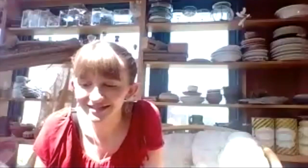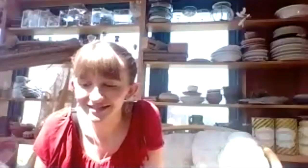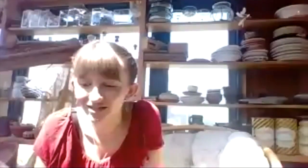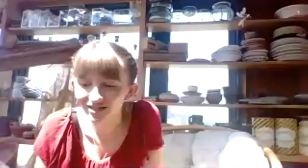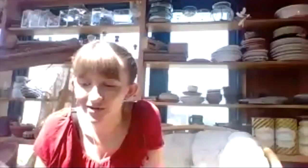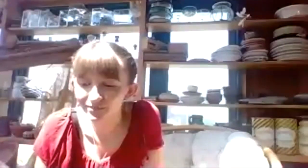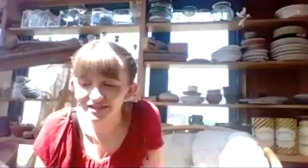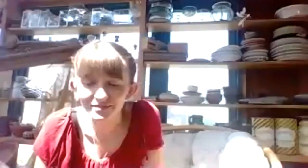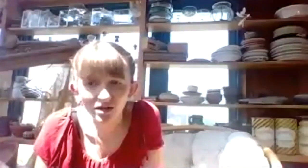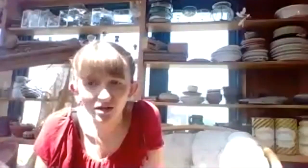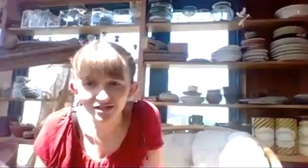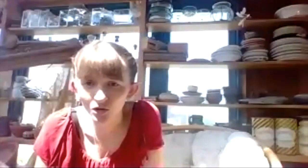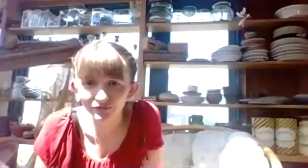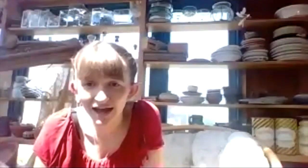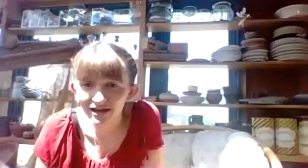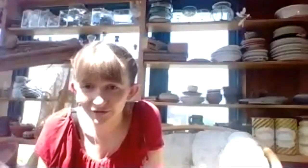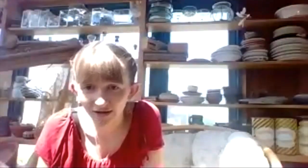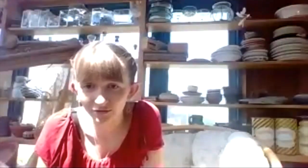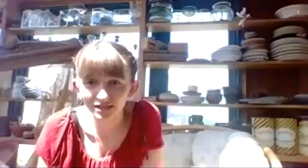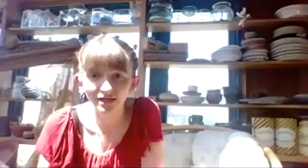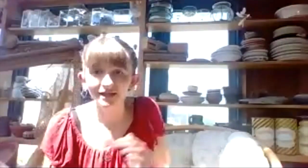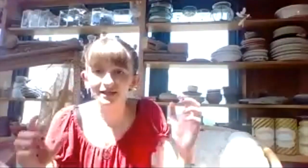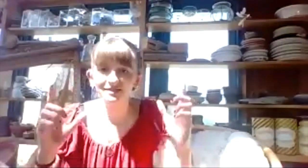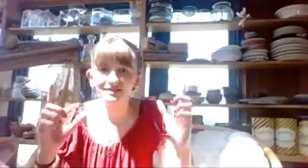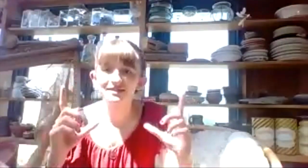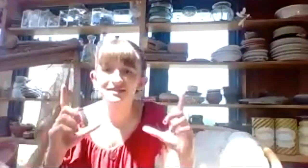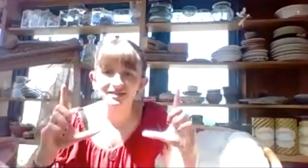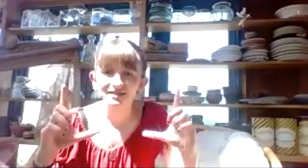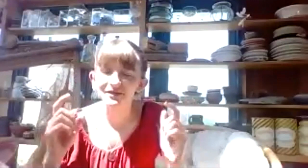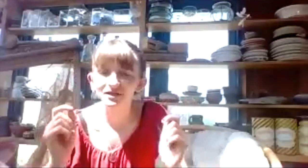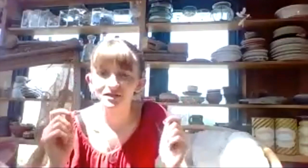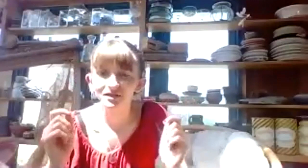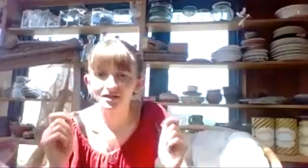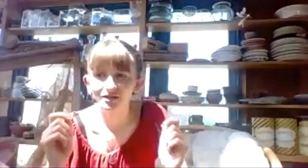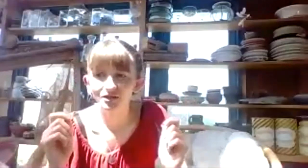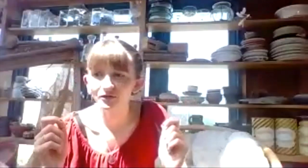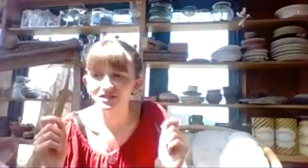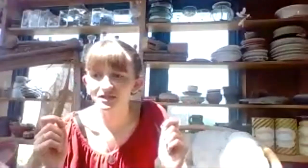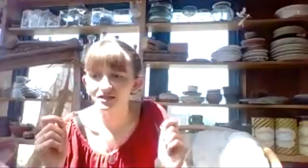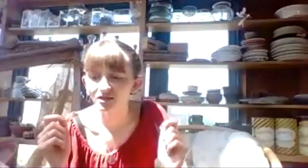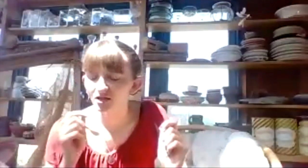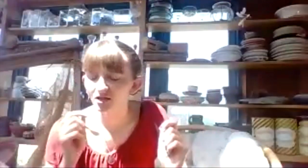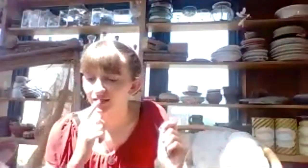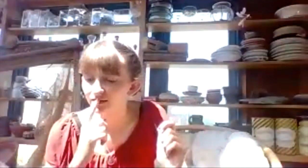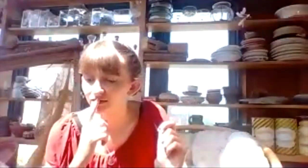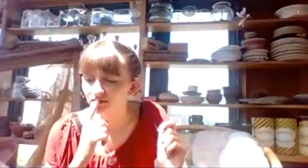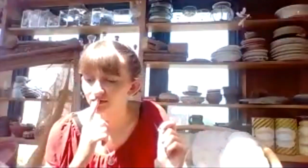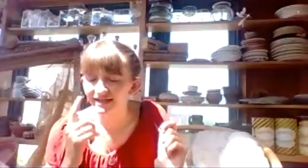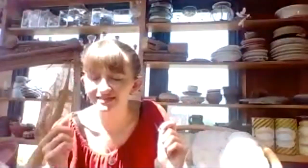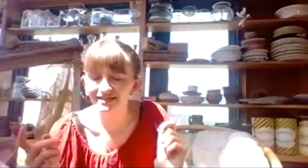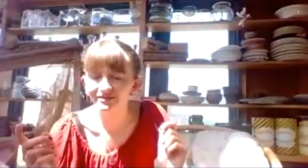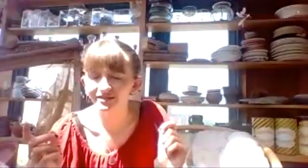answer. The smallest skull we've ever found it's at the university, or wait,